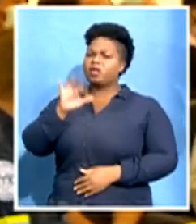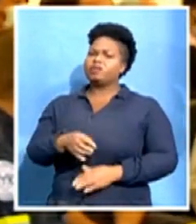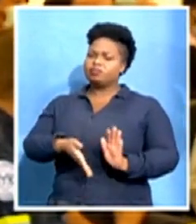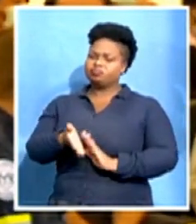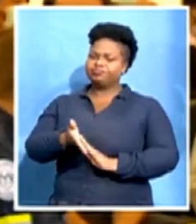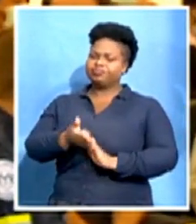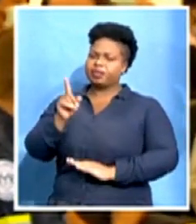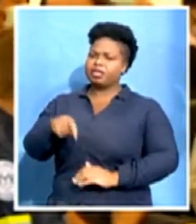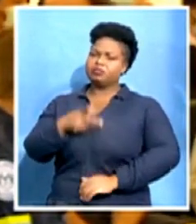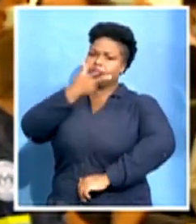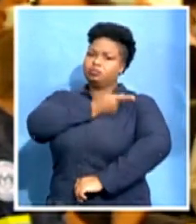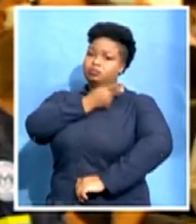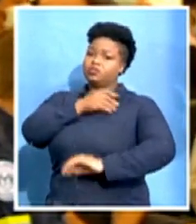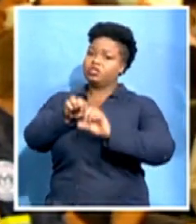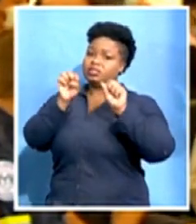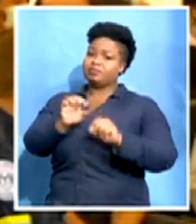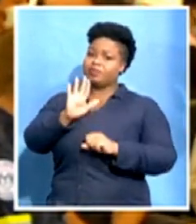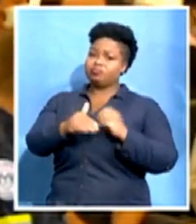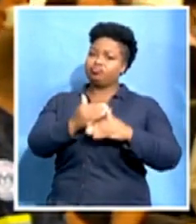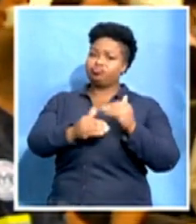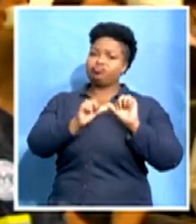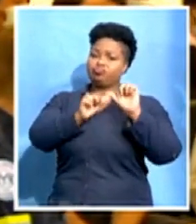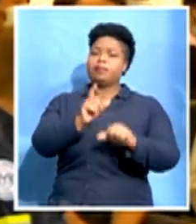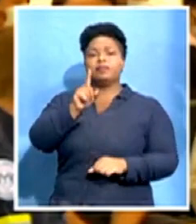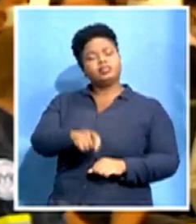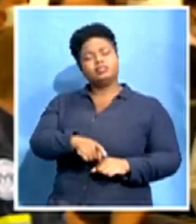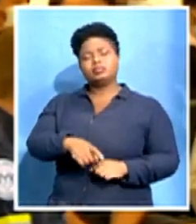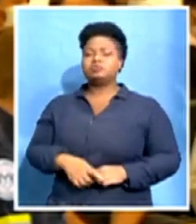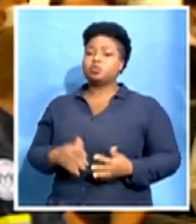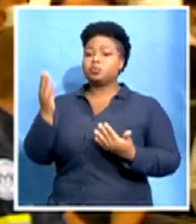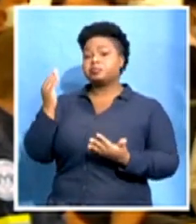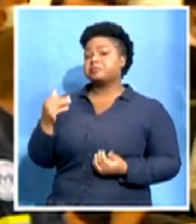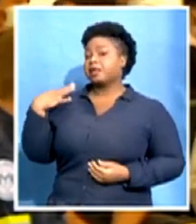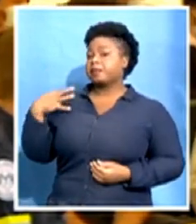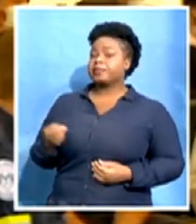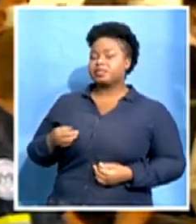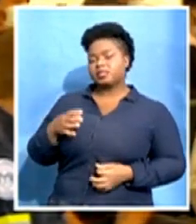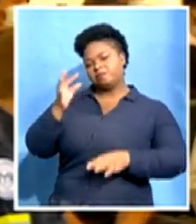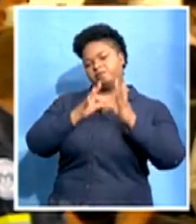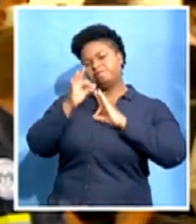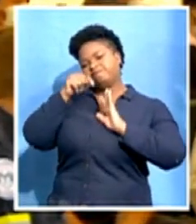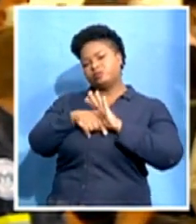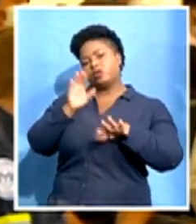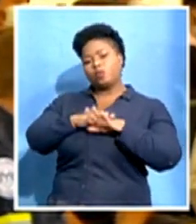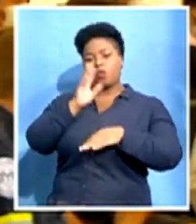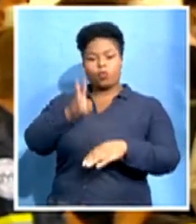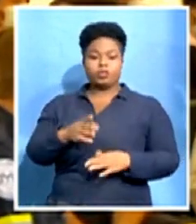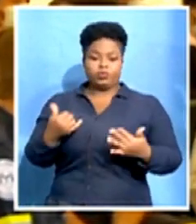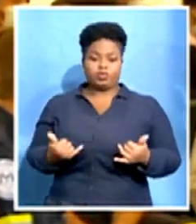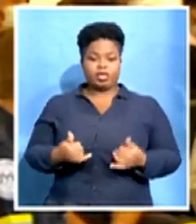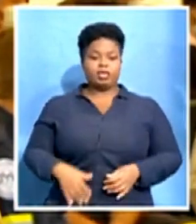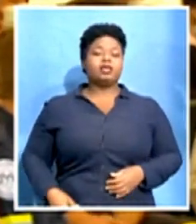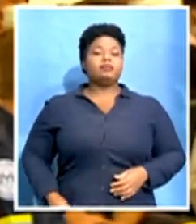vaccination rollout process. So we're expecting the Minister to give some kind of details today, further details in fact, about when the next batch